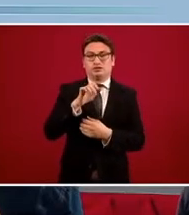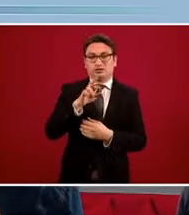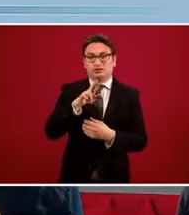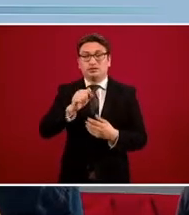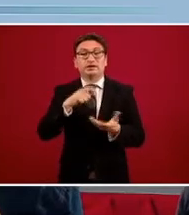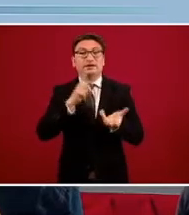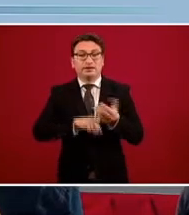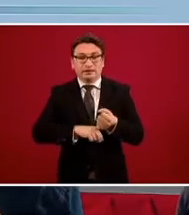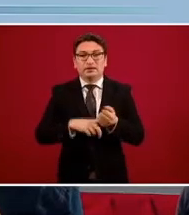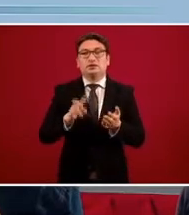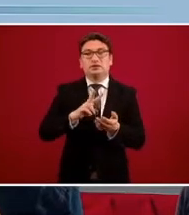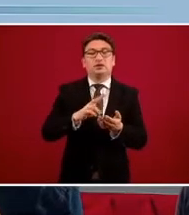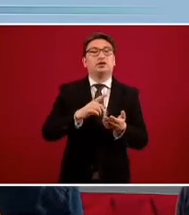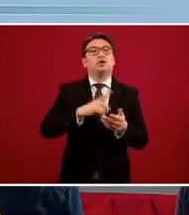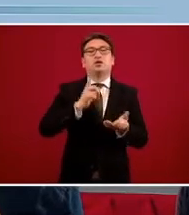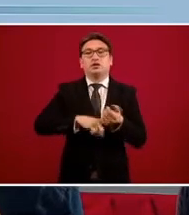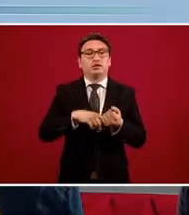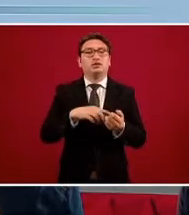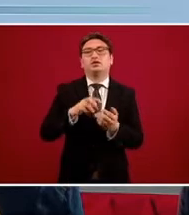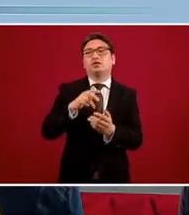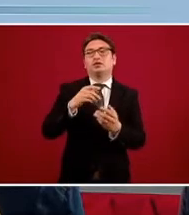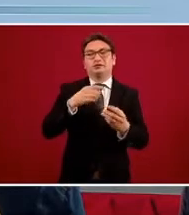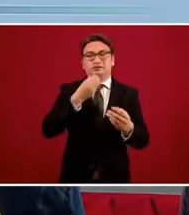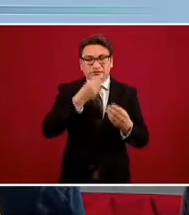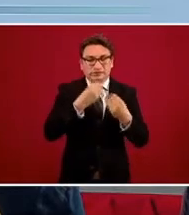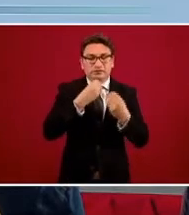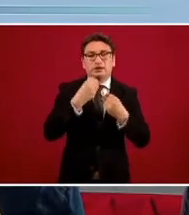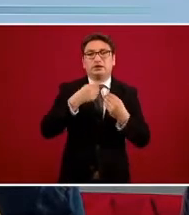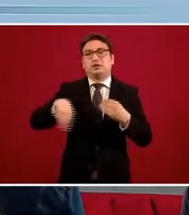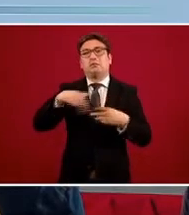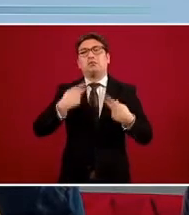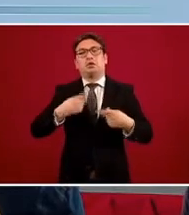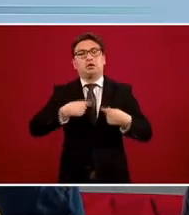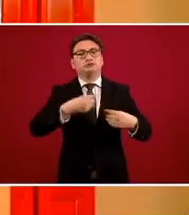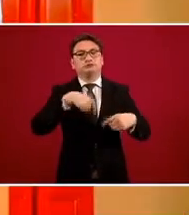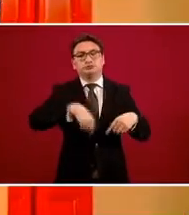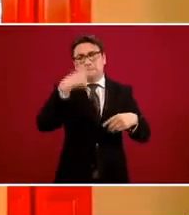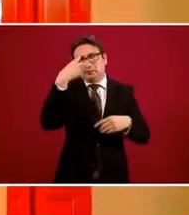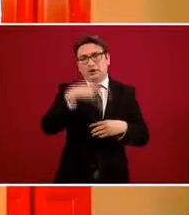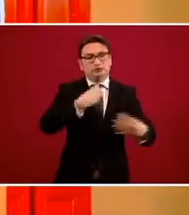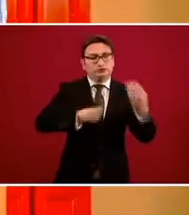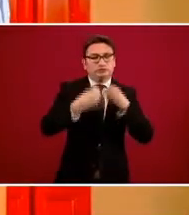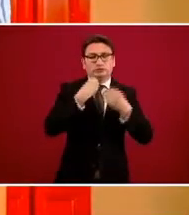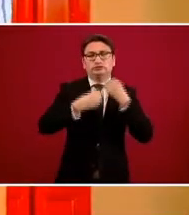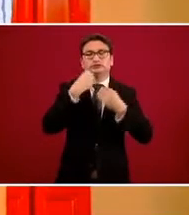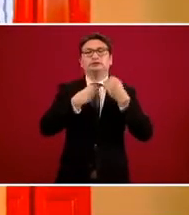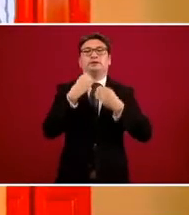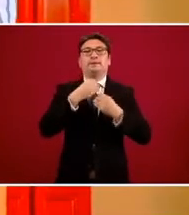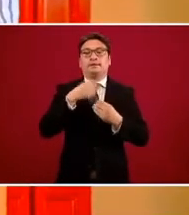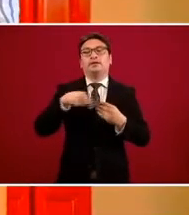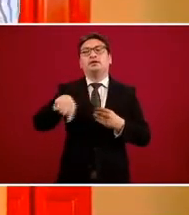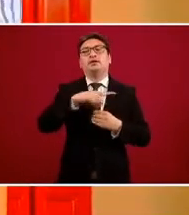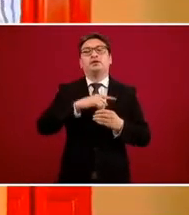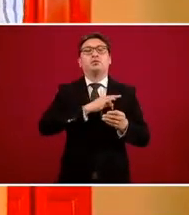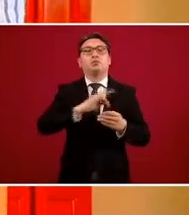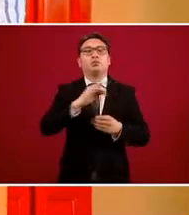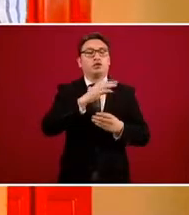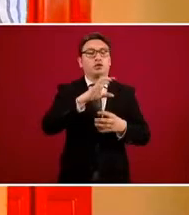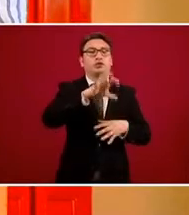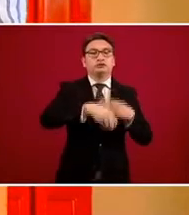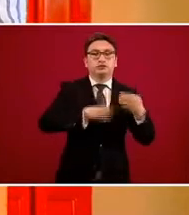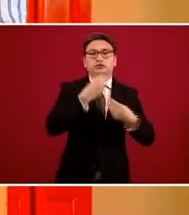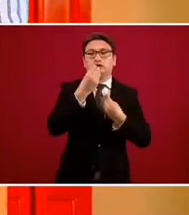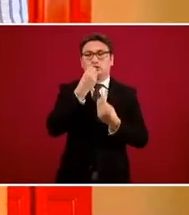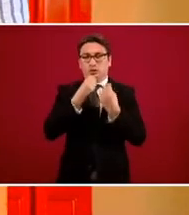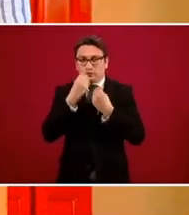exclusively with bad choices by individuals. They have to do with an oversupply